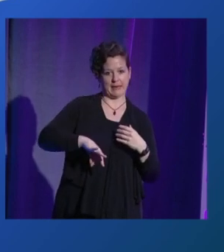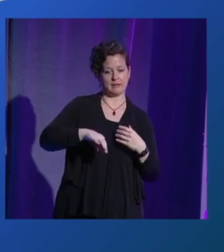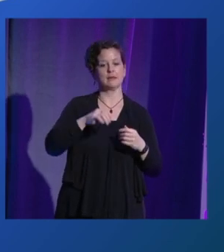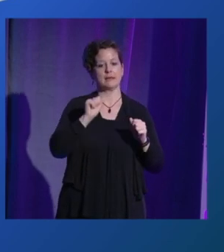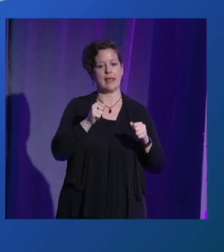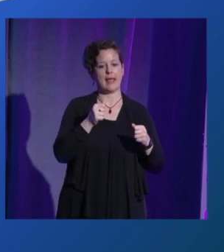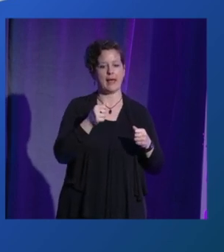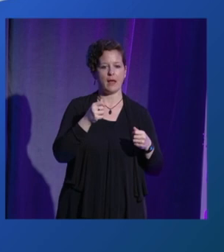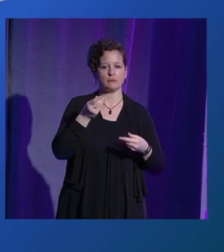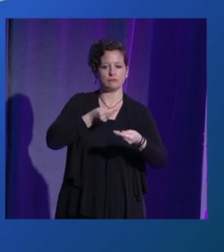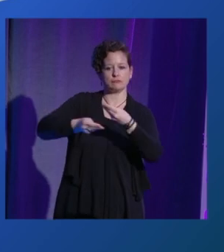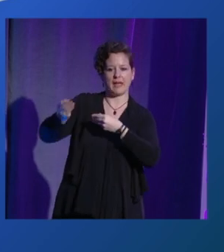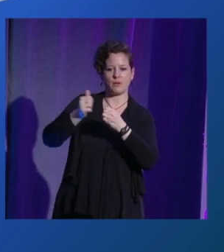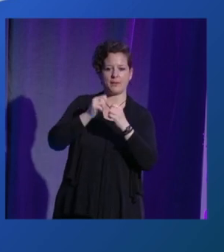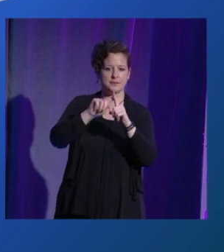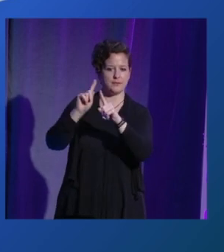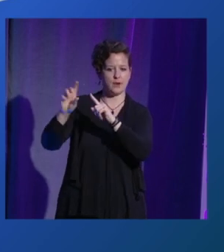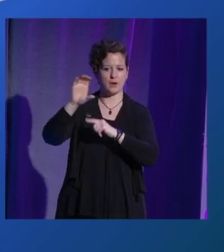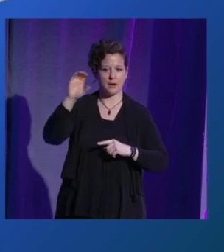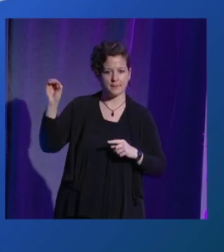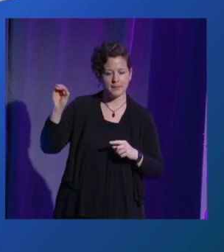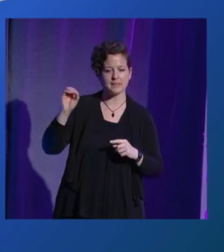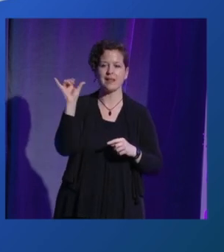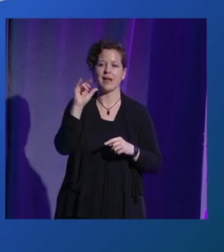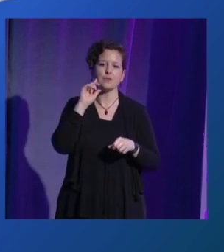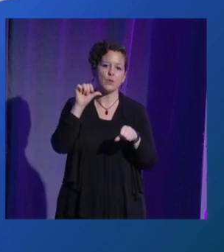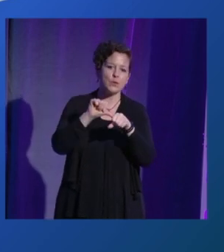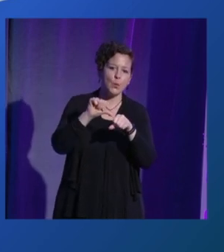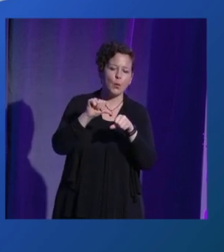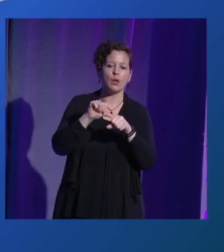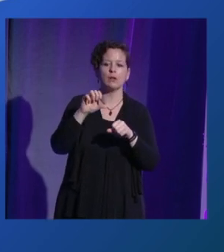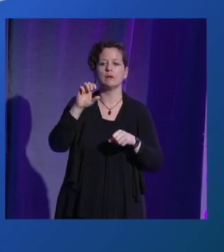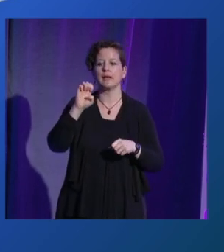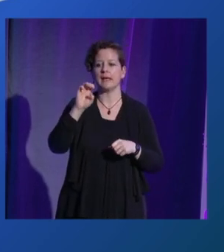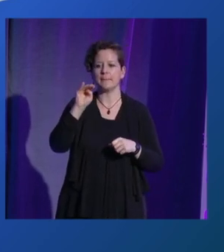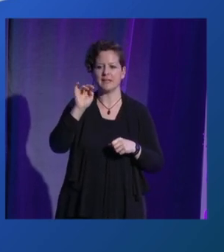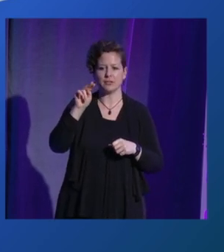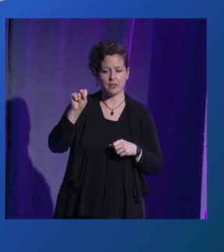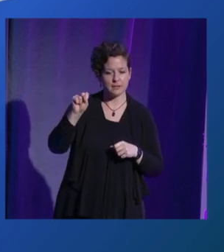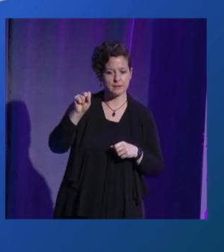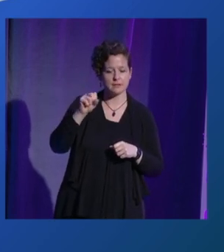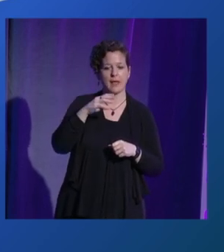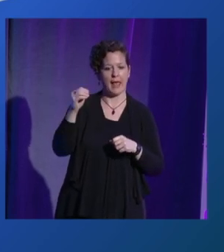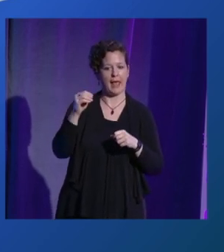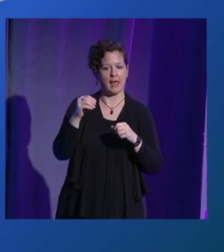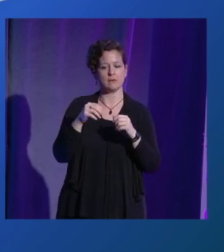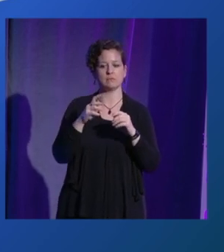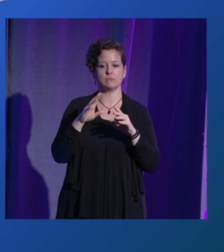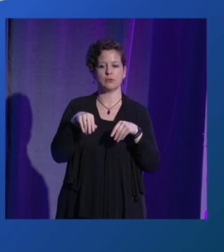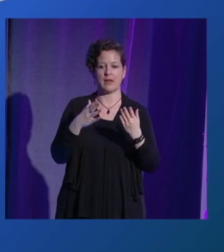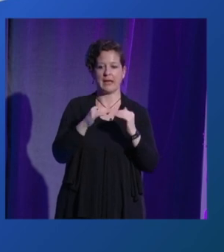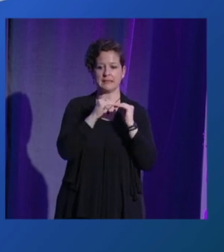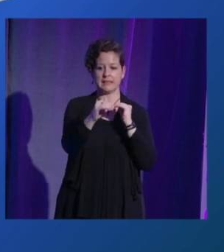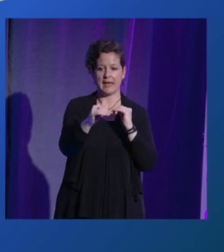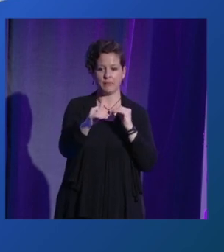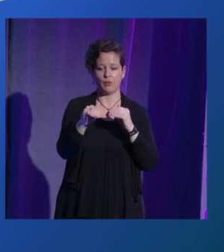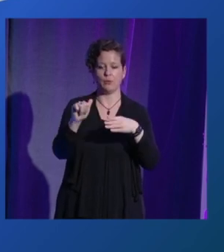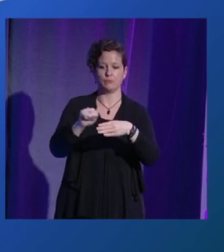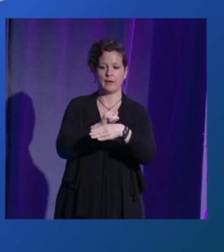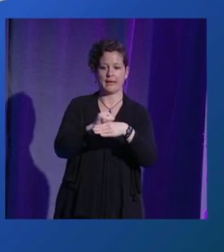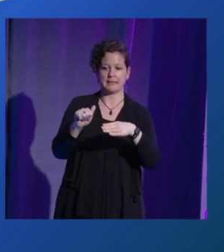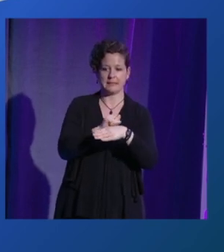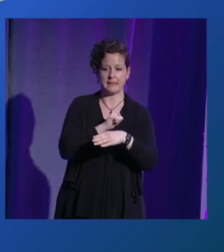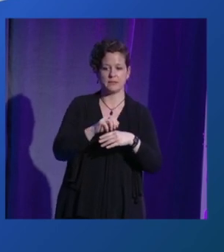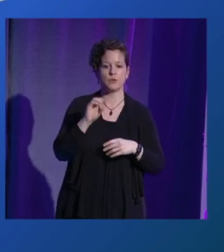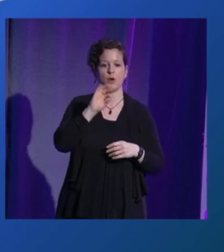producing massive amounts of you know fuel emissions and things and then by through the farming and the sustainable practices can Offset you